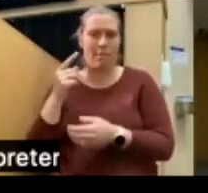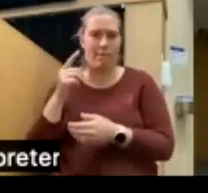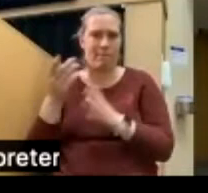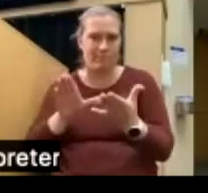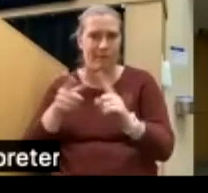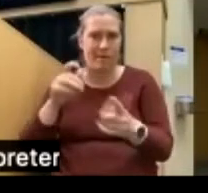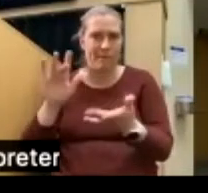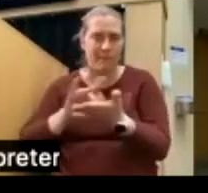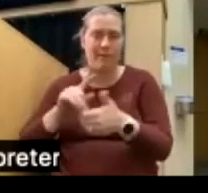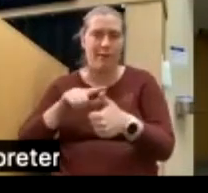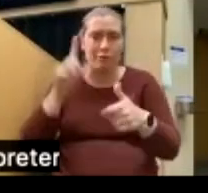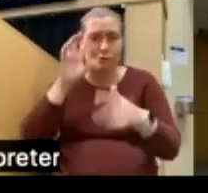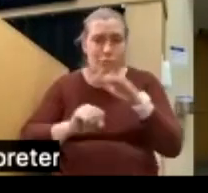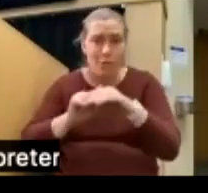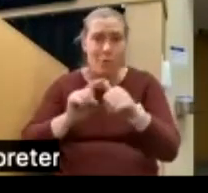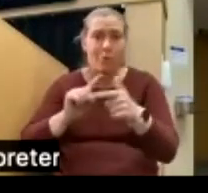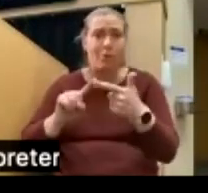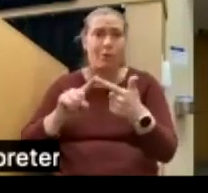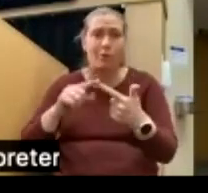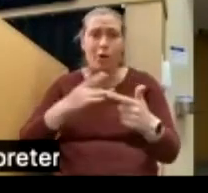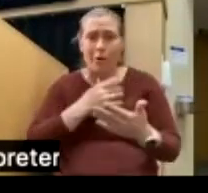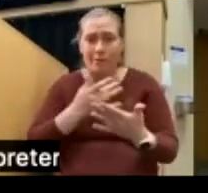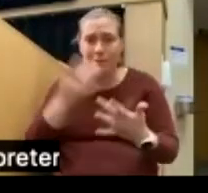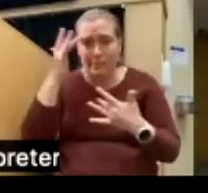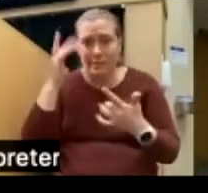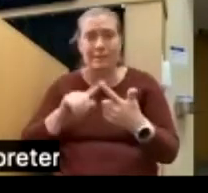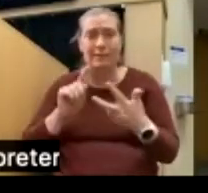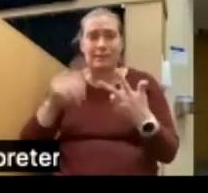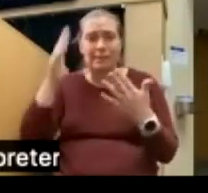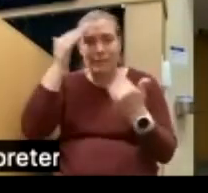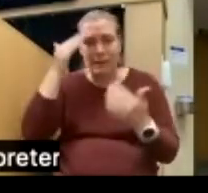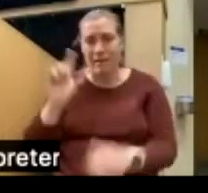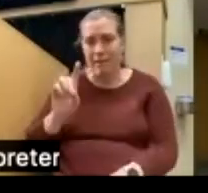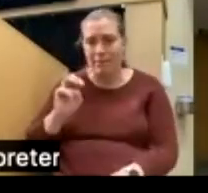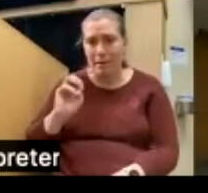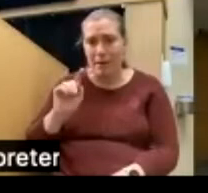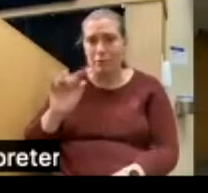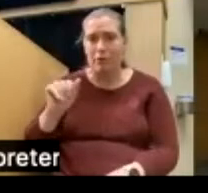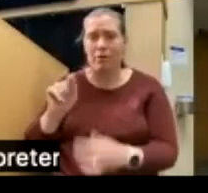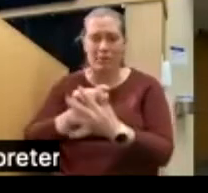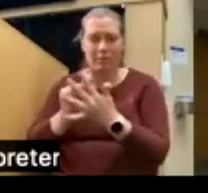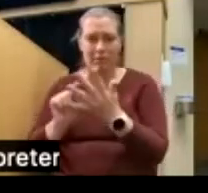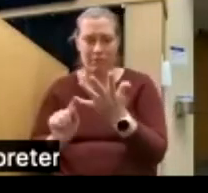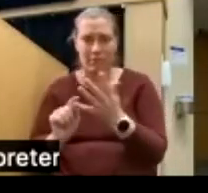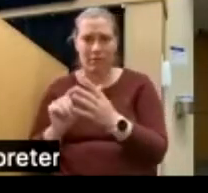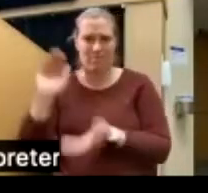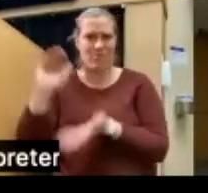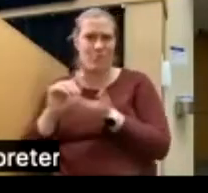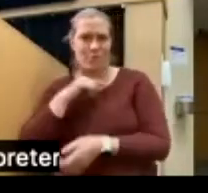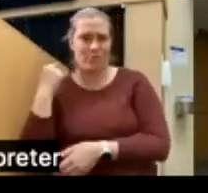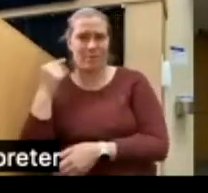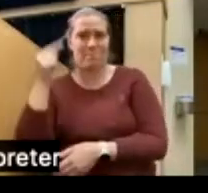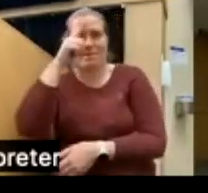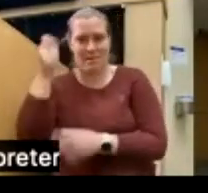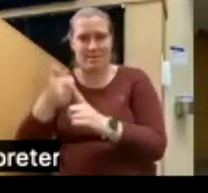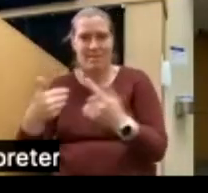disease, and also dementia, which is quite striking. And the other piece of this that's an important part of kindness I want to